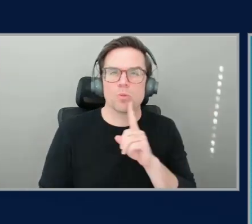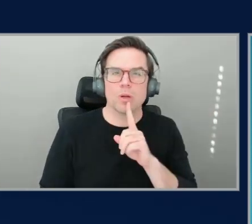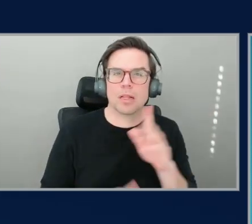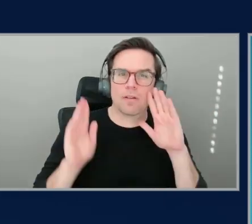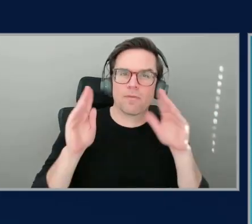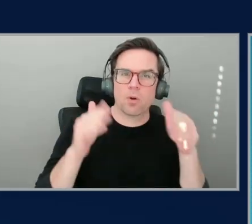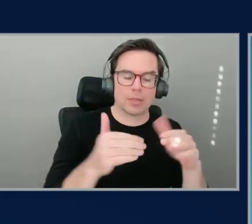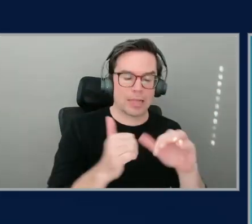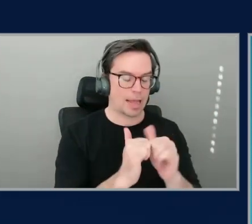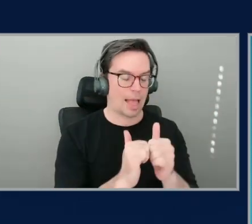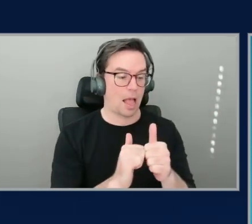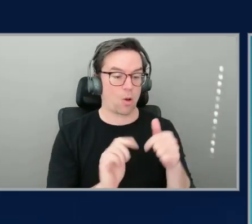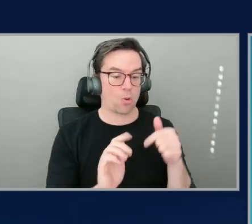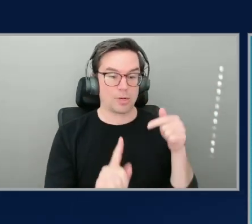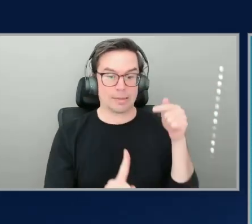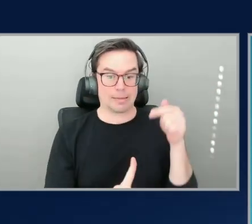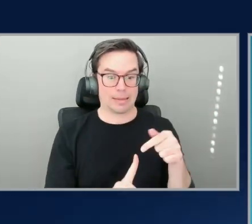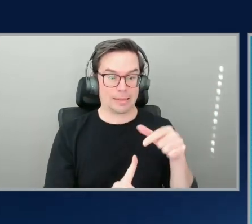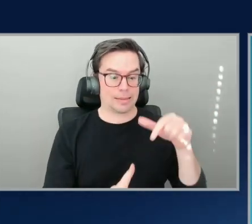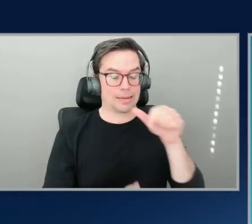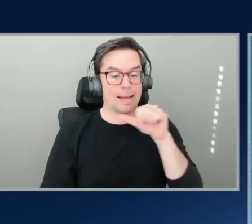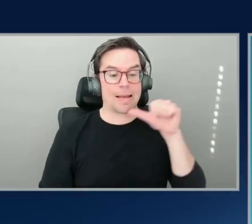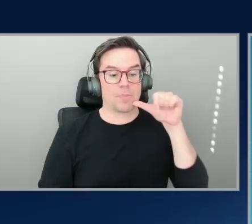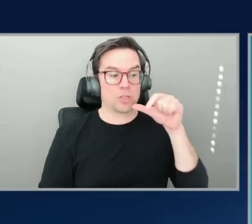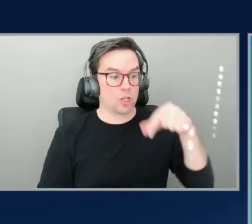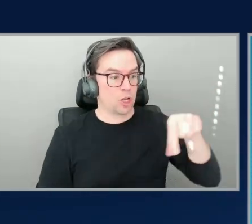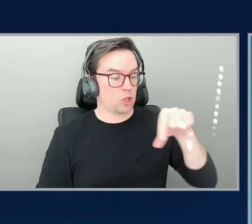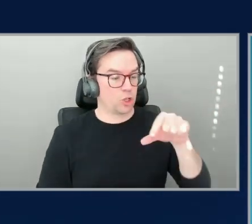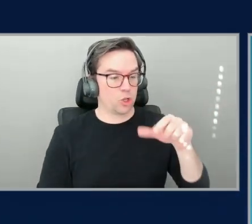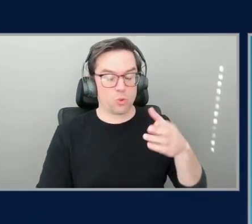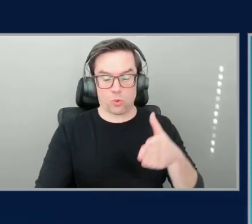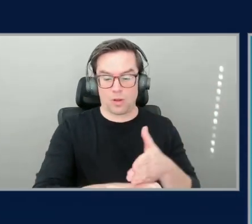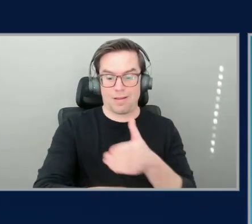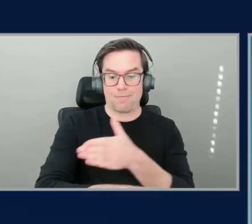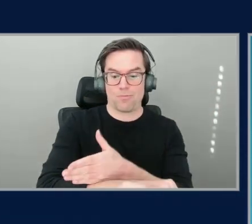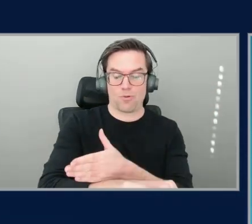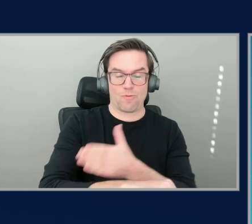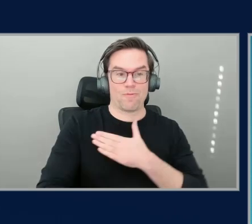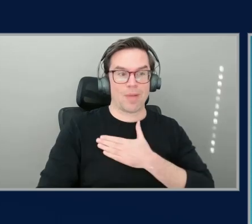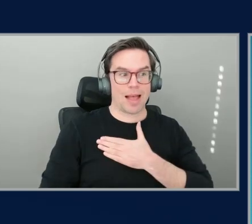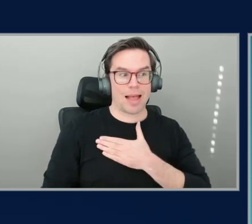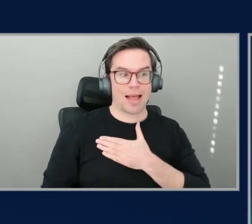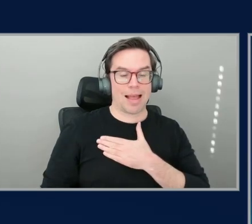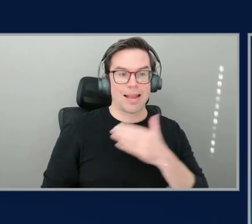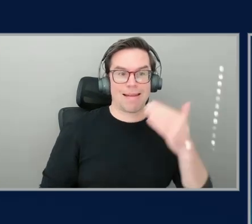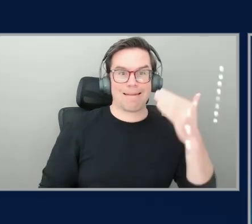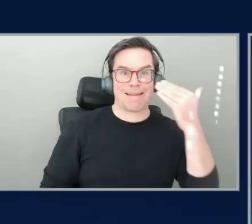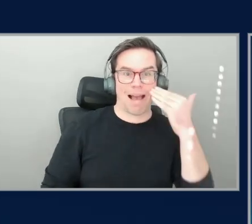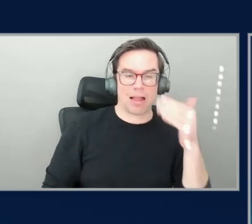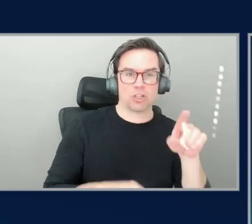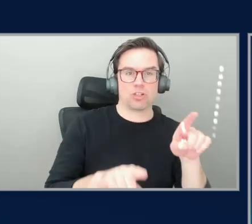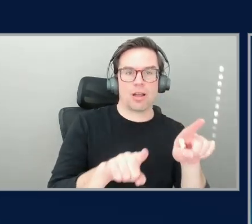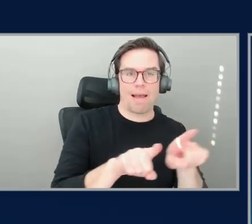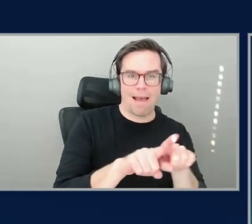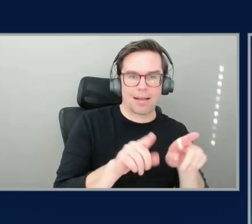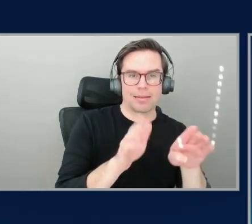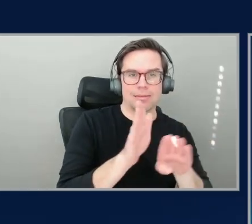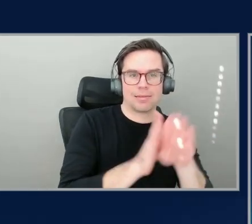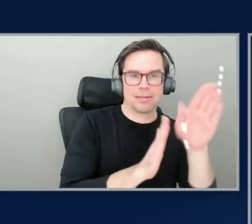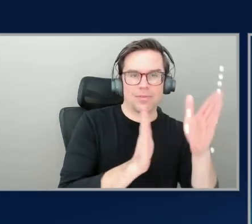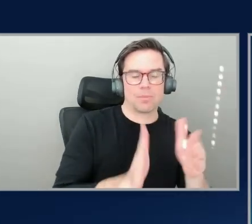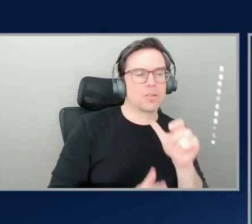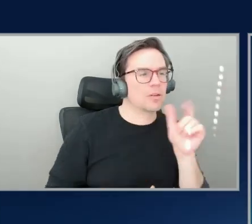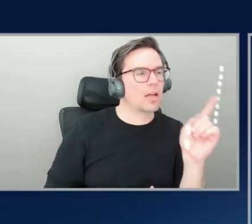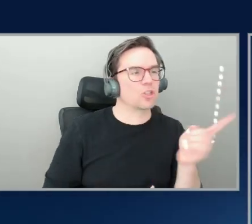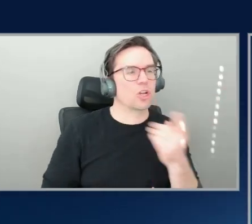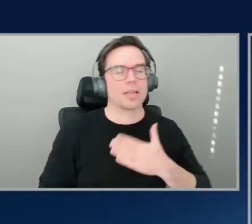capabilities as a developer in terms of my knowledge, not just my productivity, right? Yeah. And I think the key thing here is, like, we